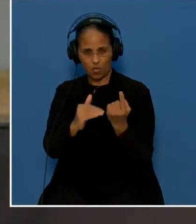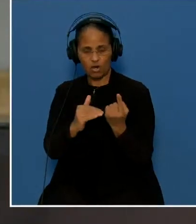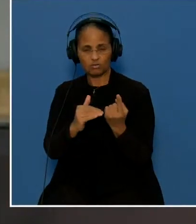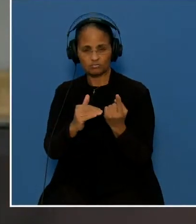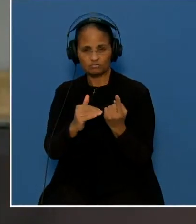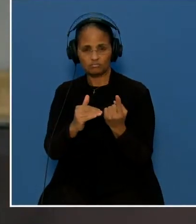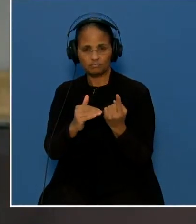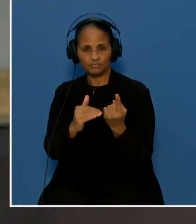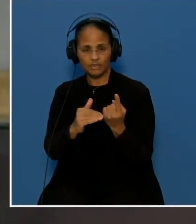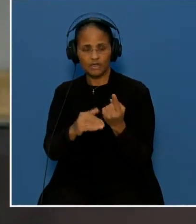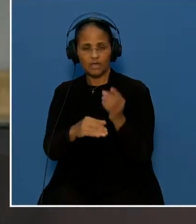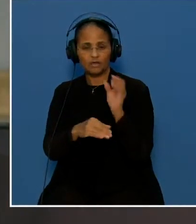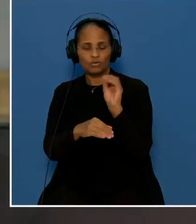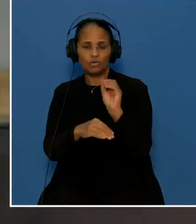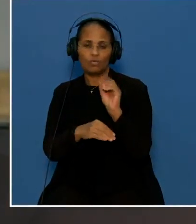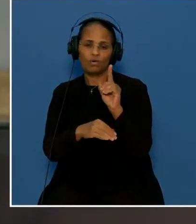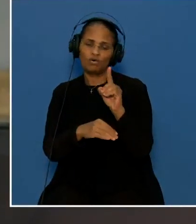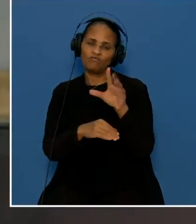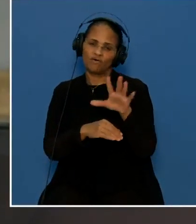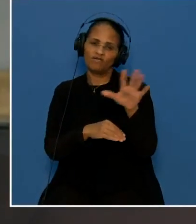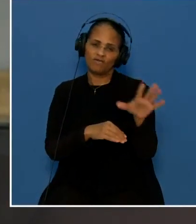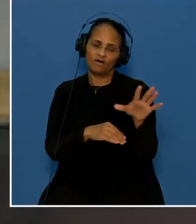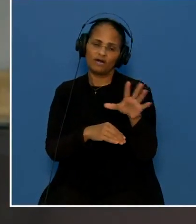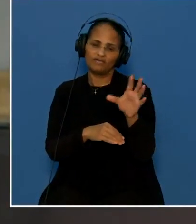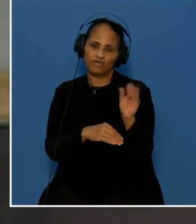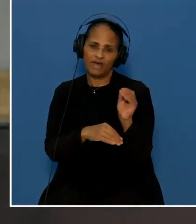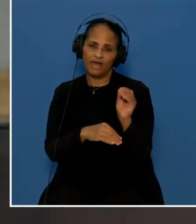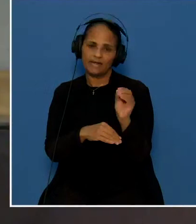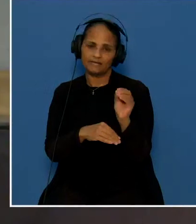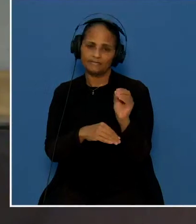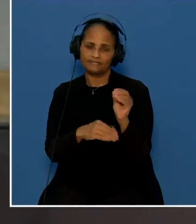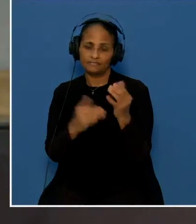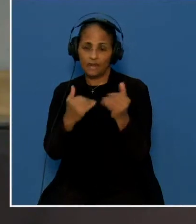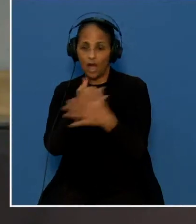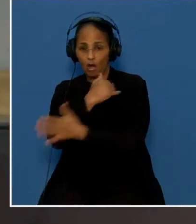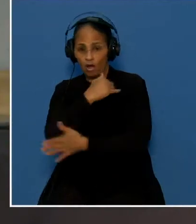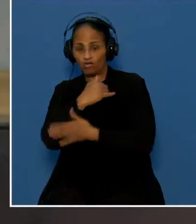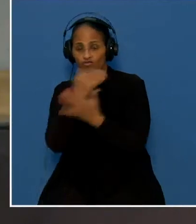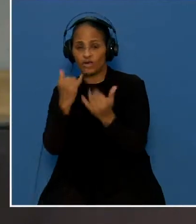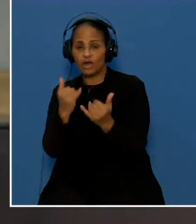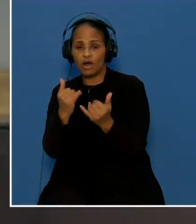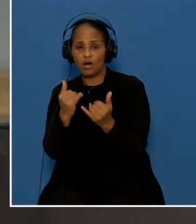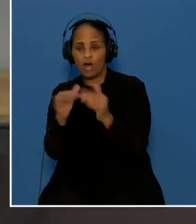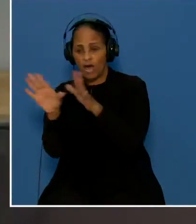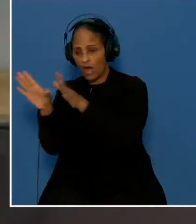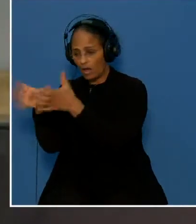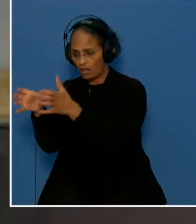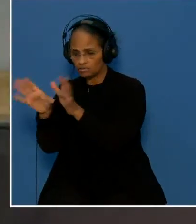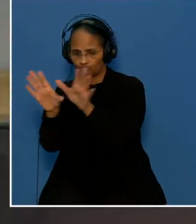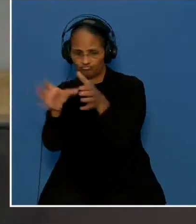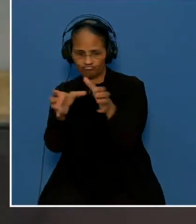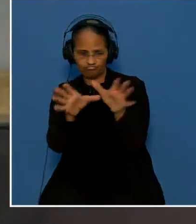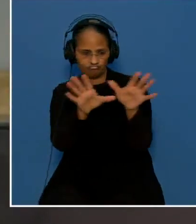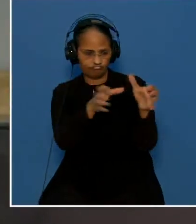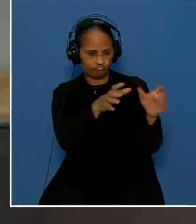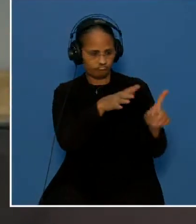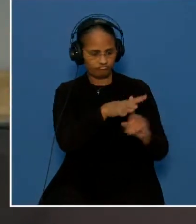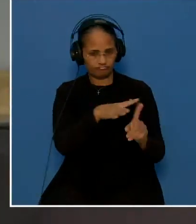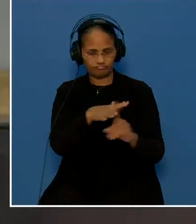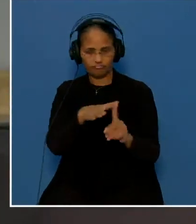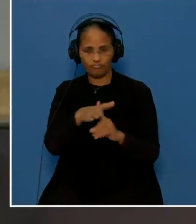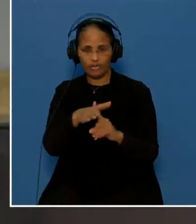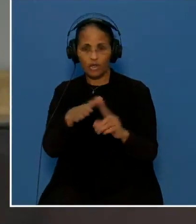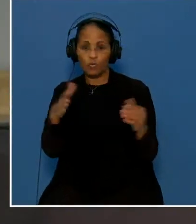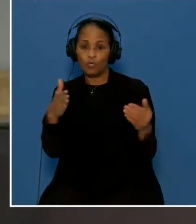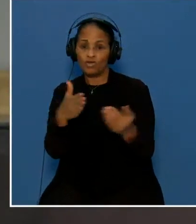being 0.55, and Bermuda's country status currently remains at cluster of cases. With New